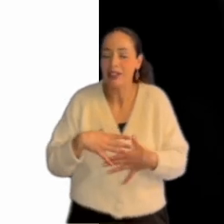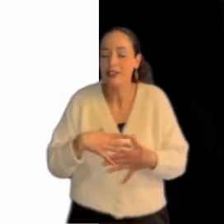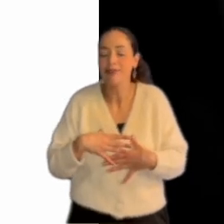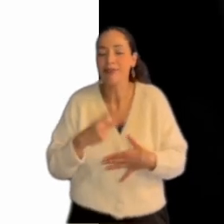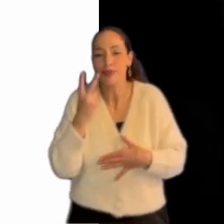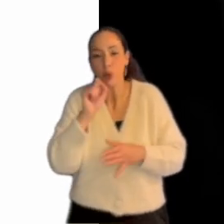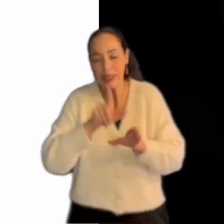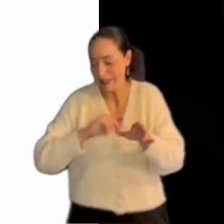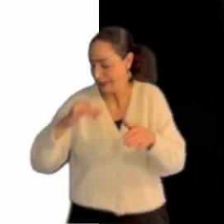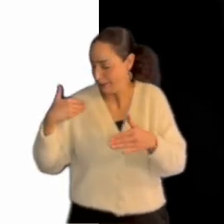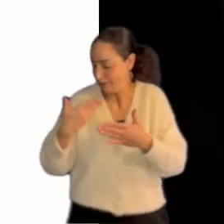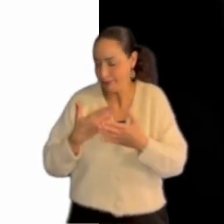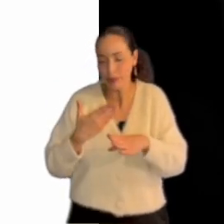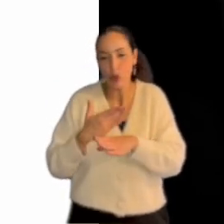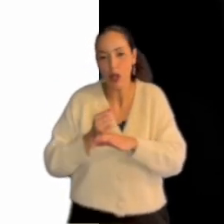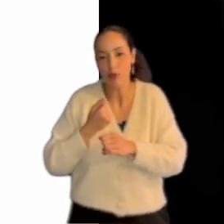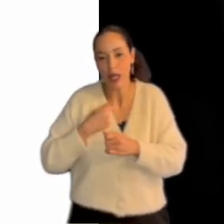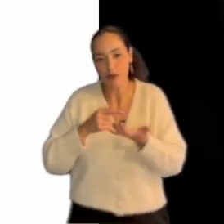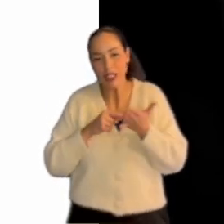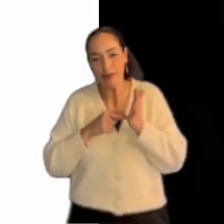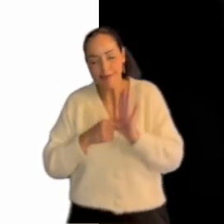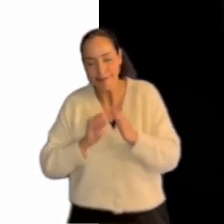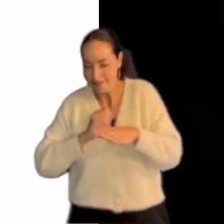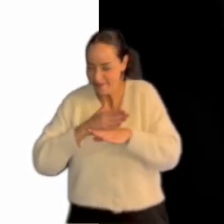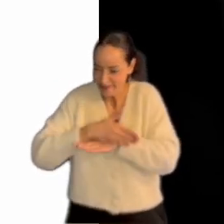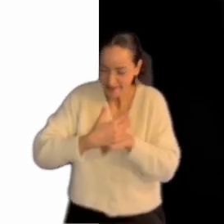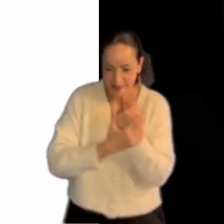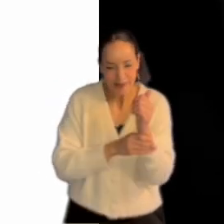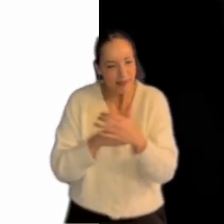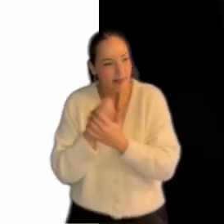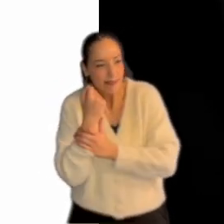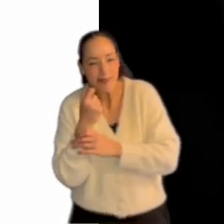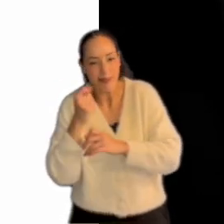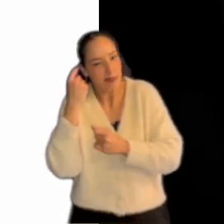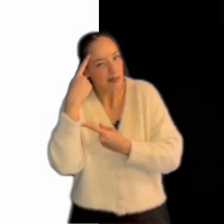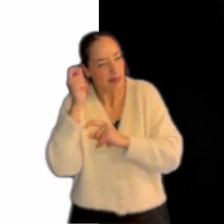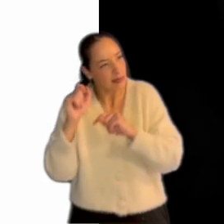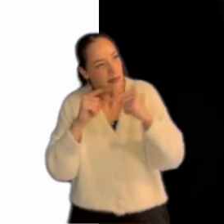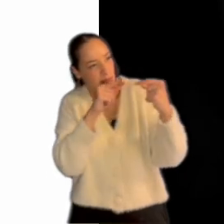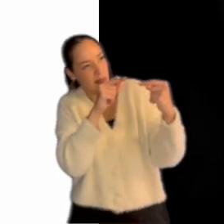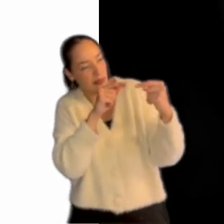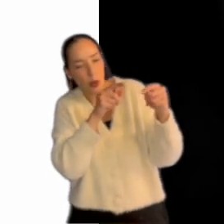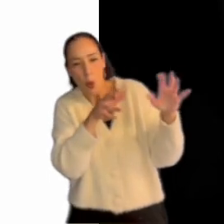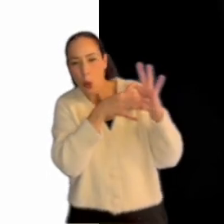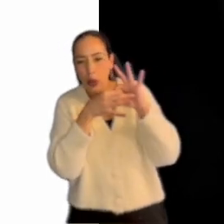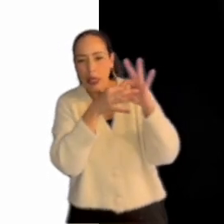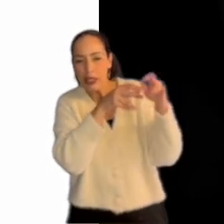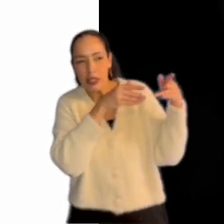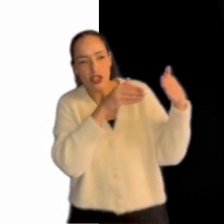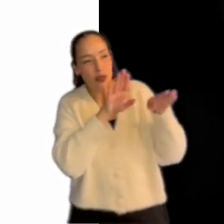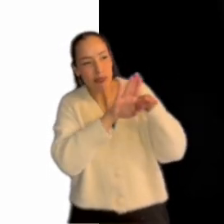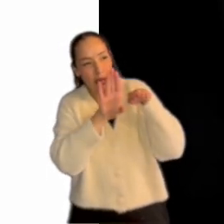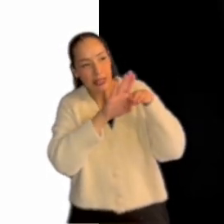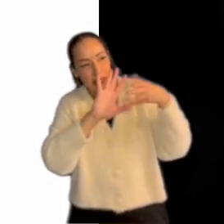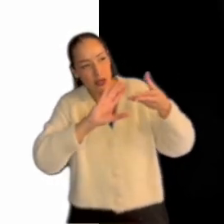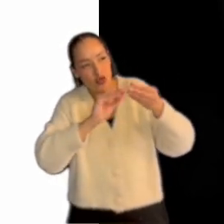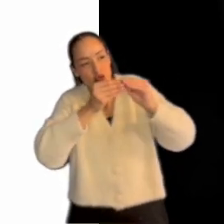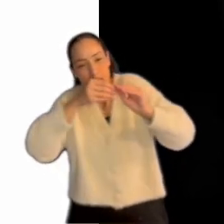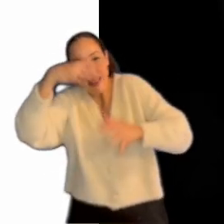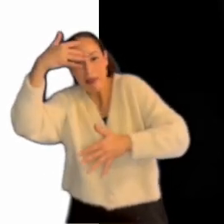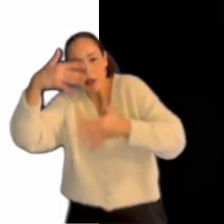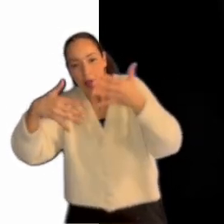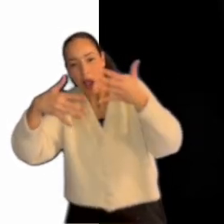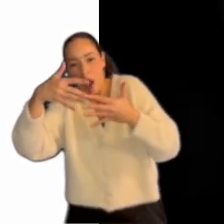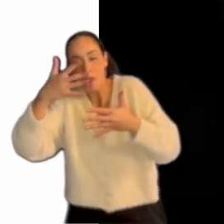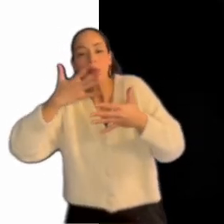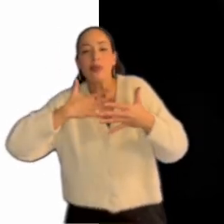been characterised by efforts to understand and challenge organisational practices which cause harm, I have come to know that the simple act of recognising, naming,